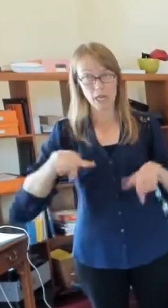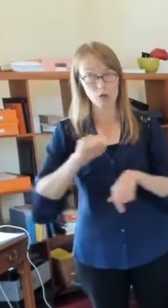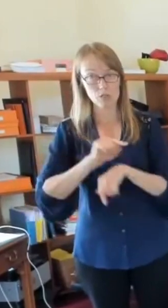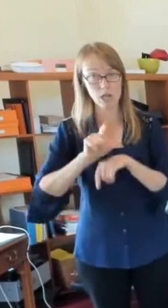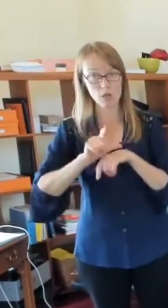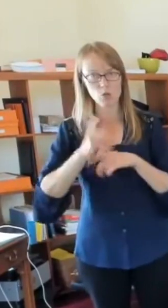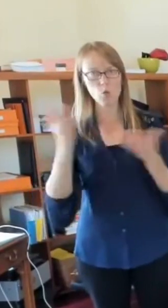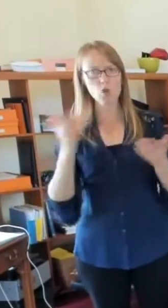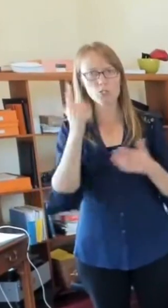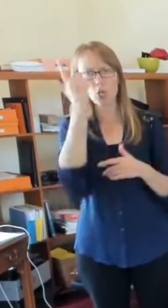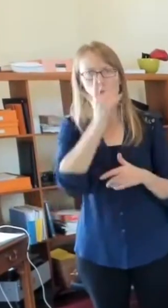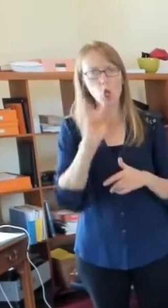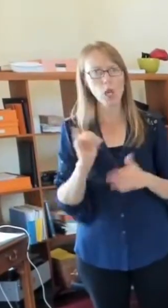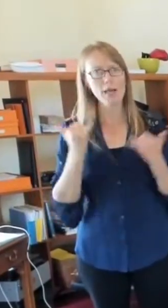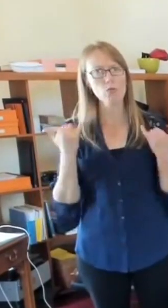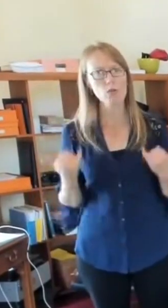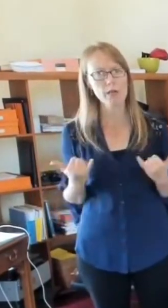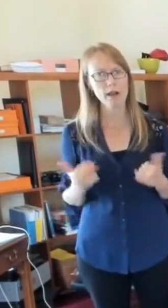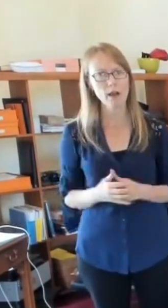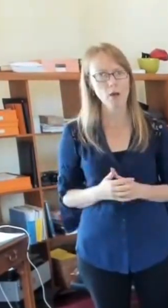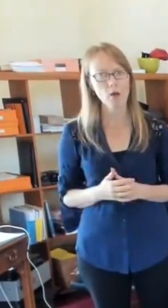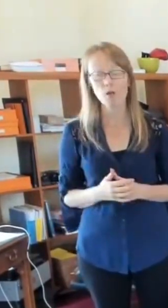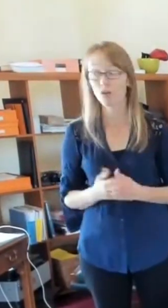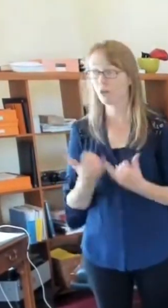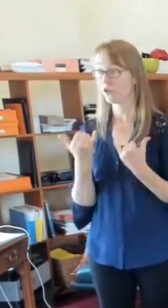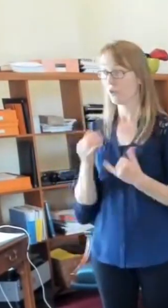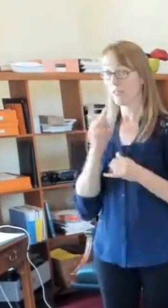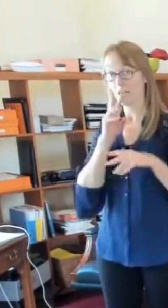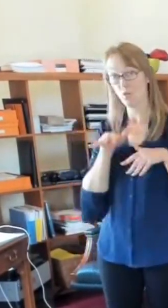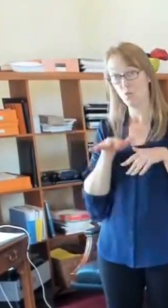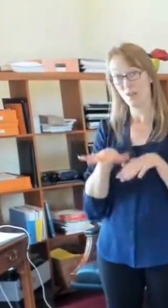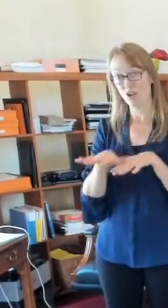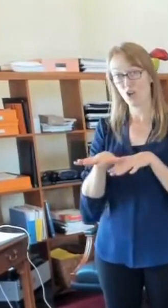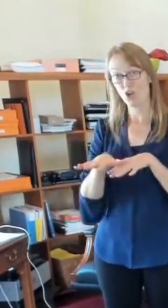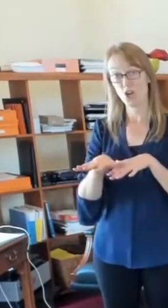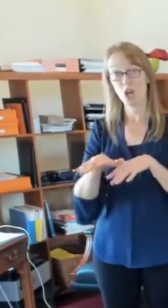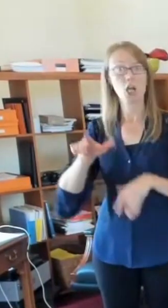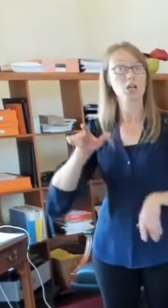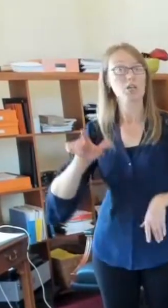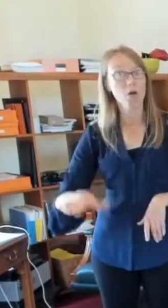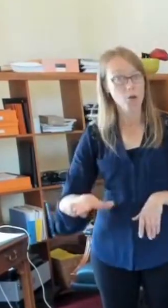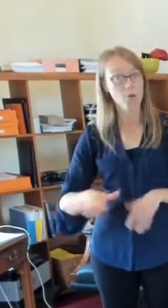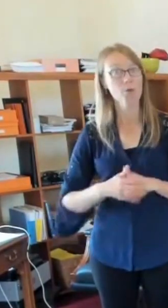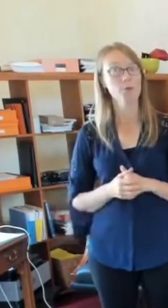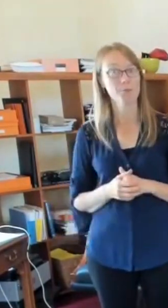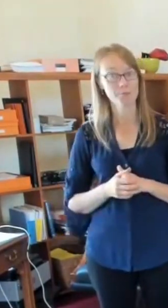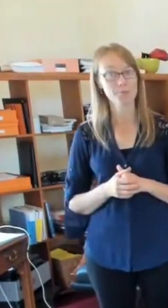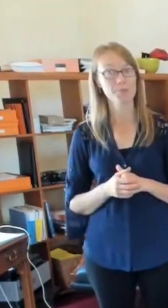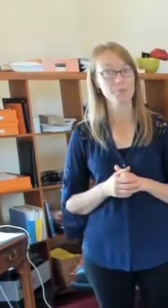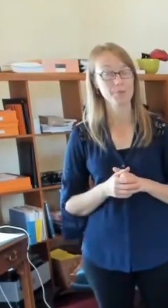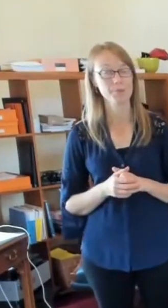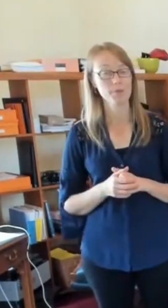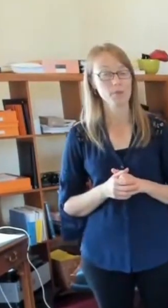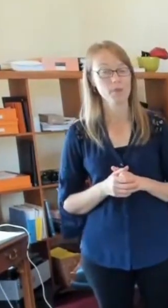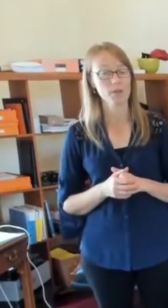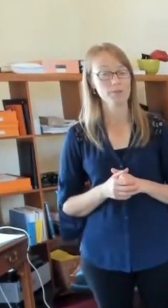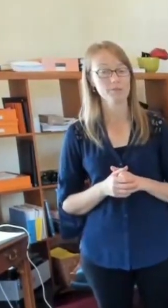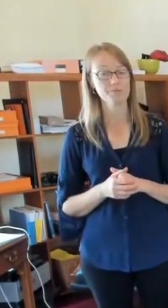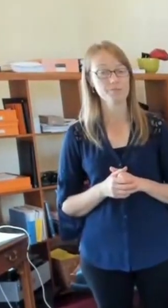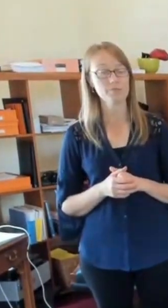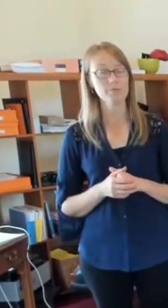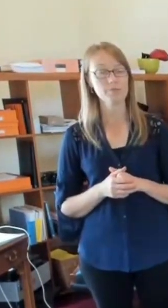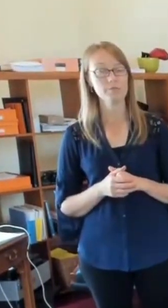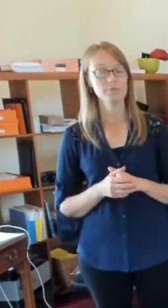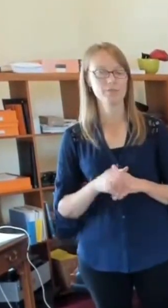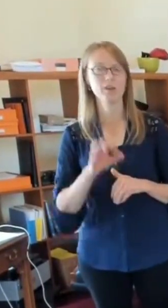know, the river is low. It is, somebody find that? Hang on a minute. Flood